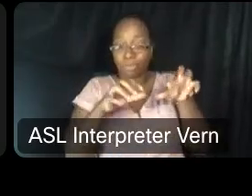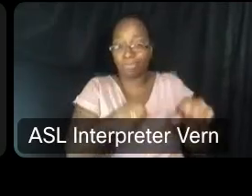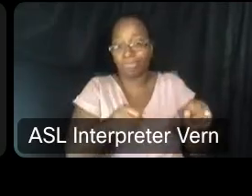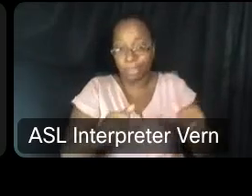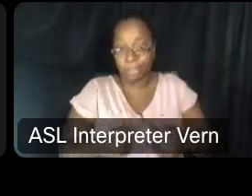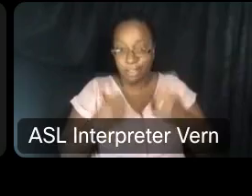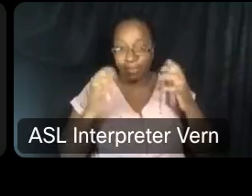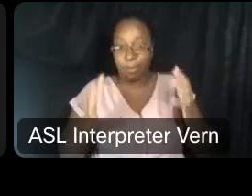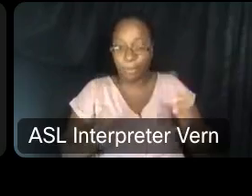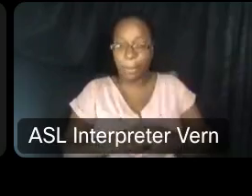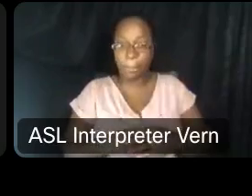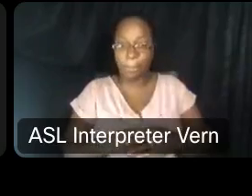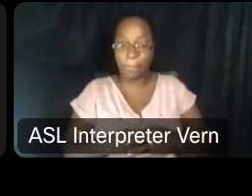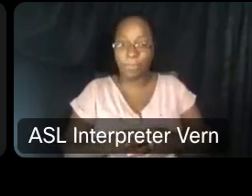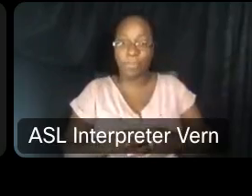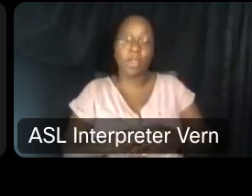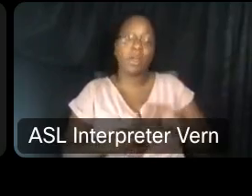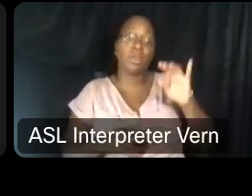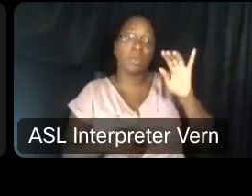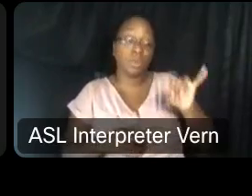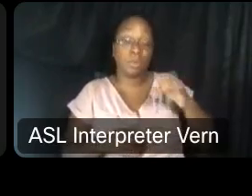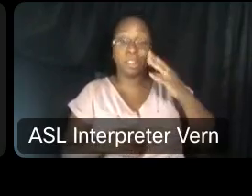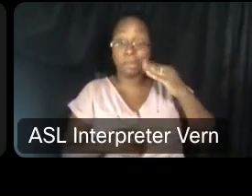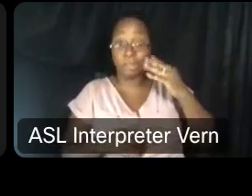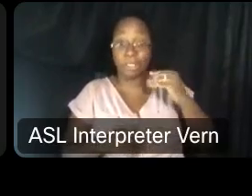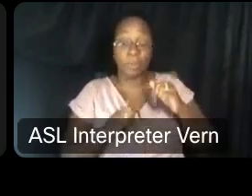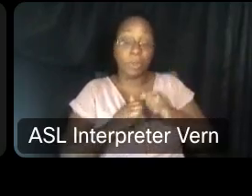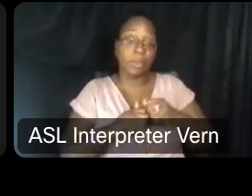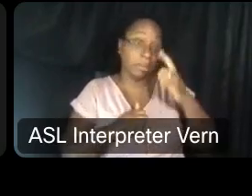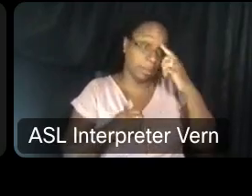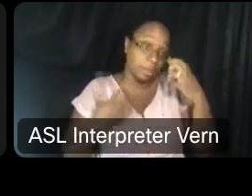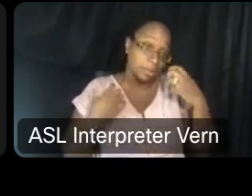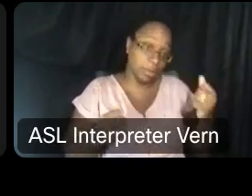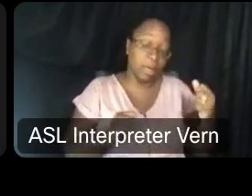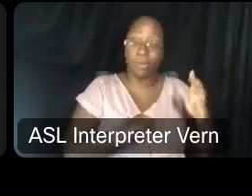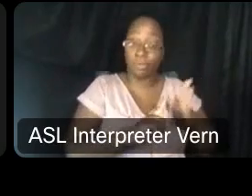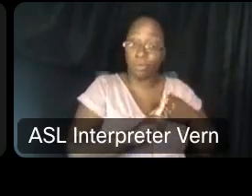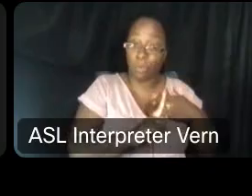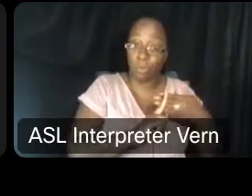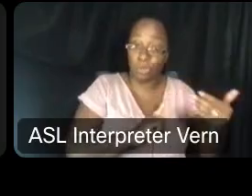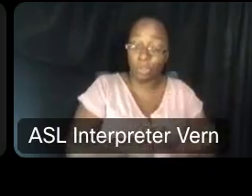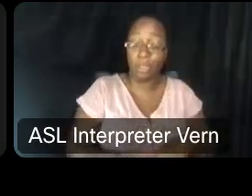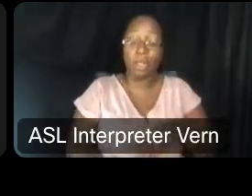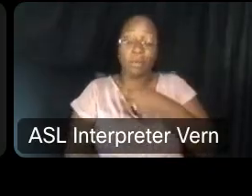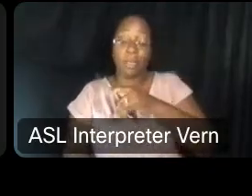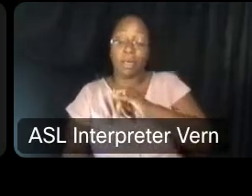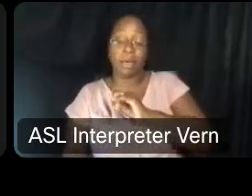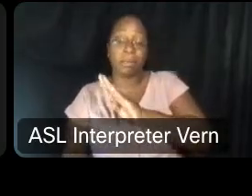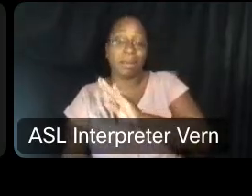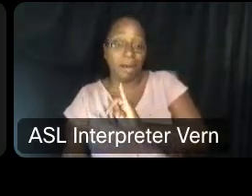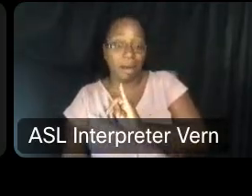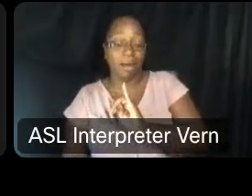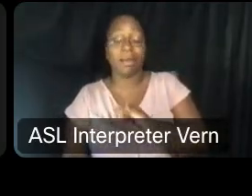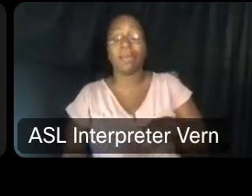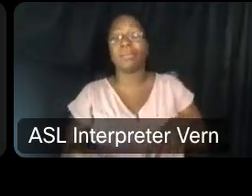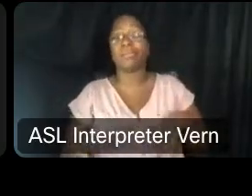with the overlapping experiences of mental health coercion and partner-inflicted brain injury, the first one that I want us to